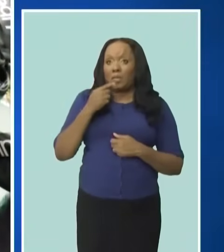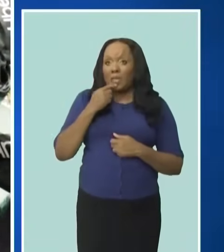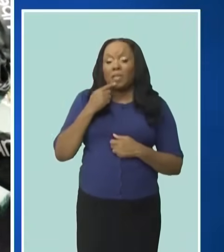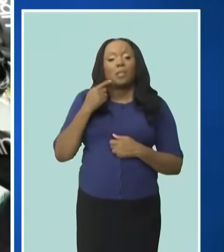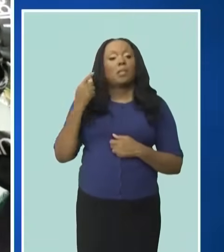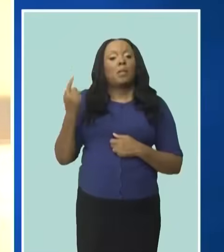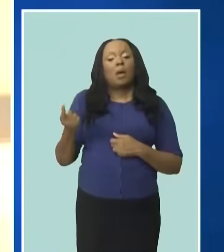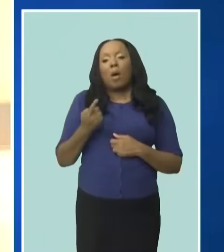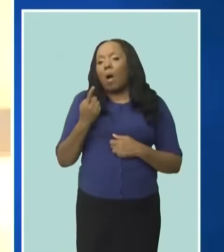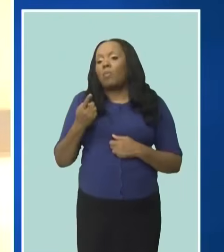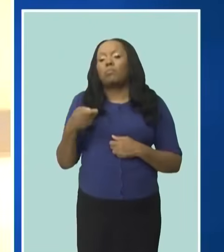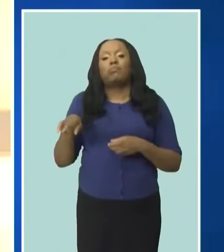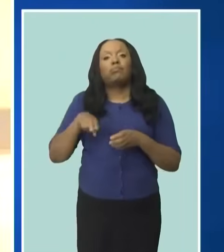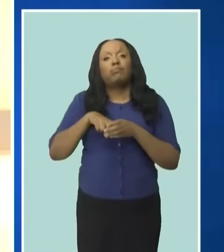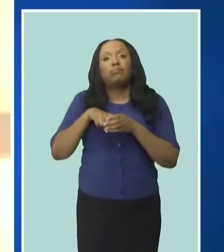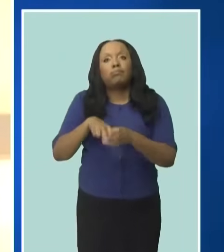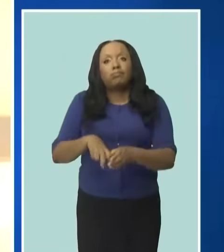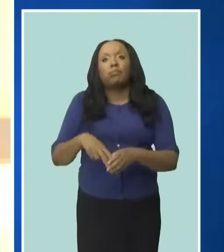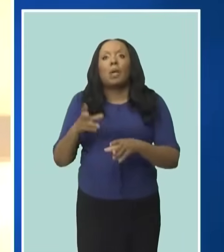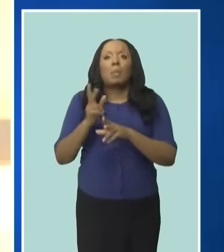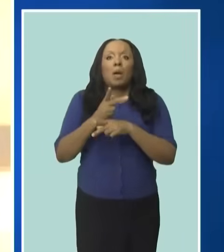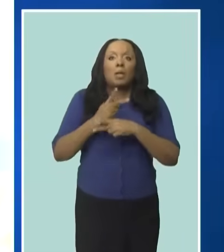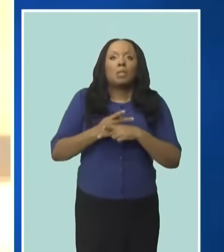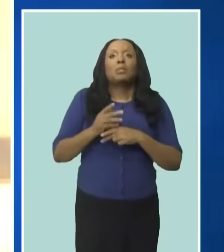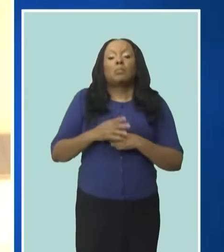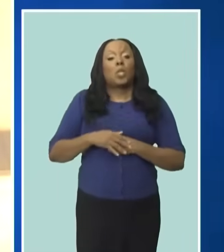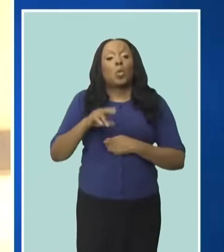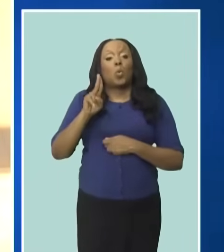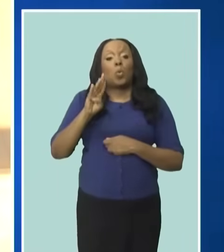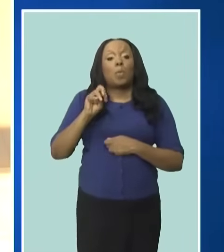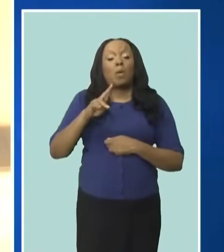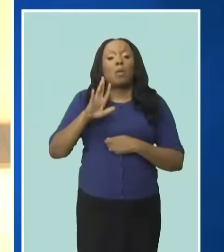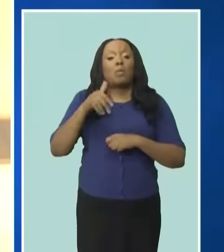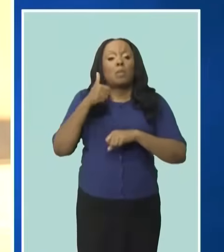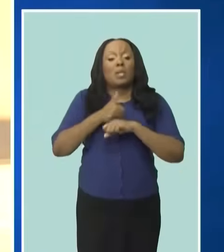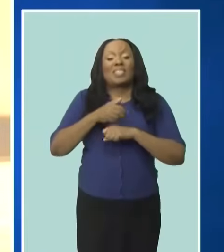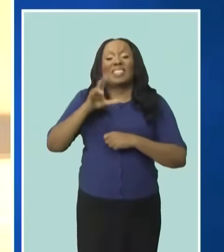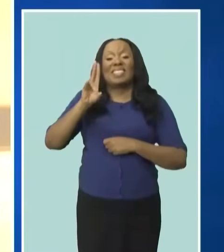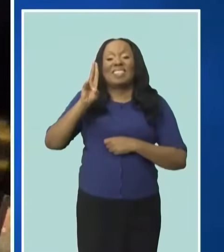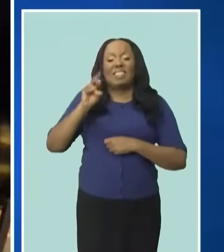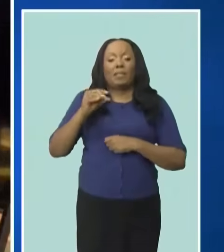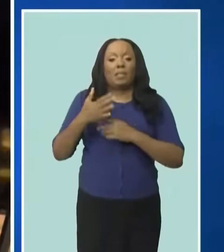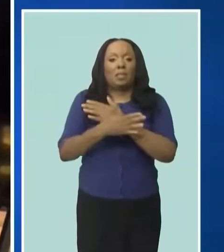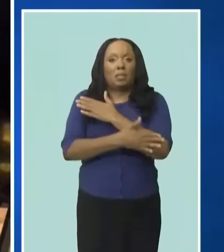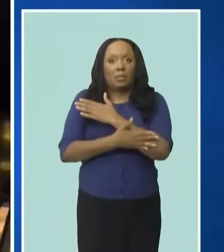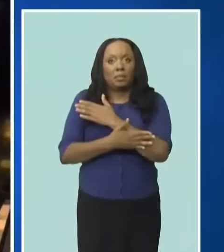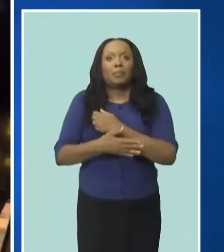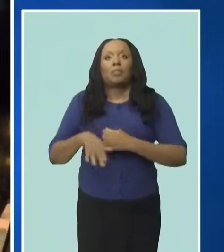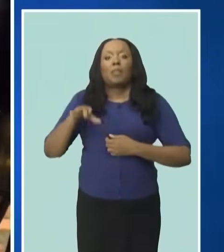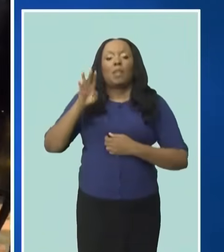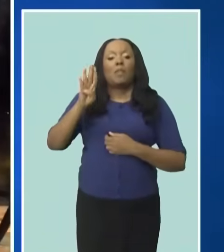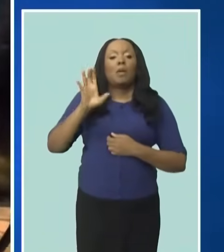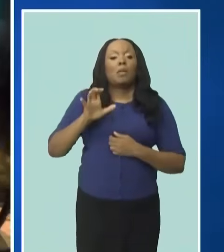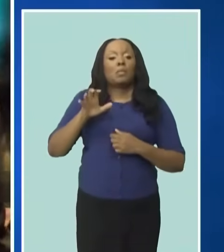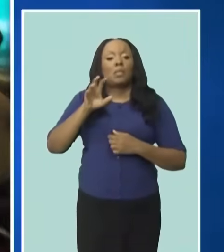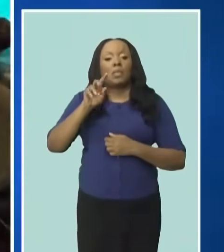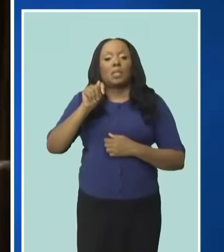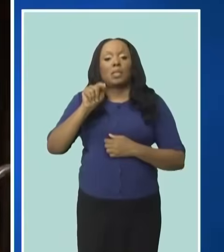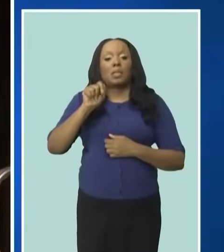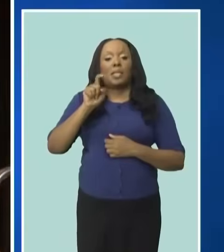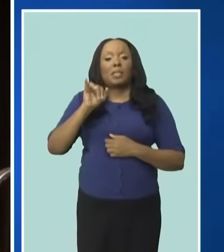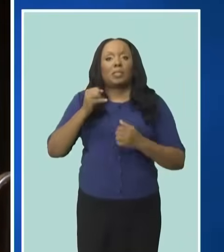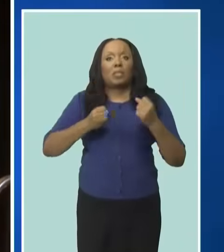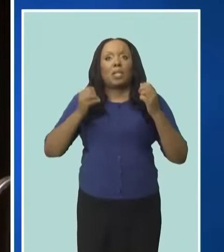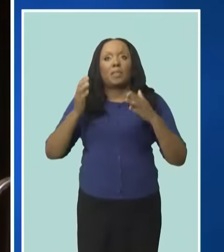and cities forward. Uber currently operates in 70 countries. 400 taxi drivers have signed on to the service in Barbados.